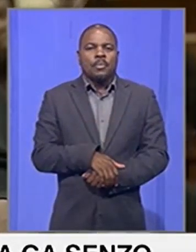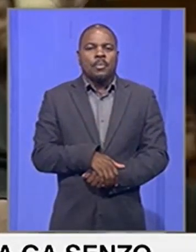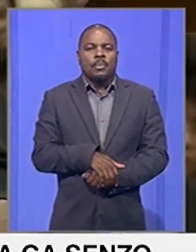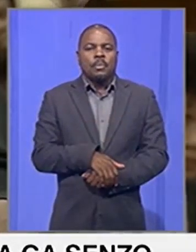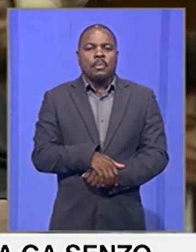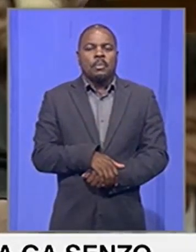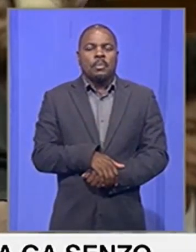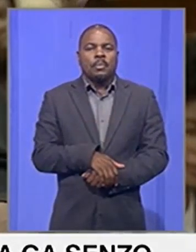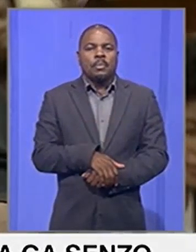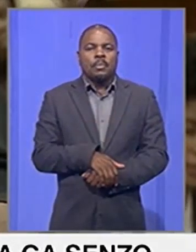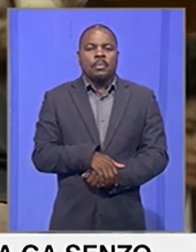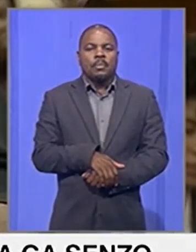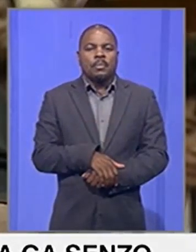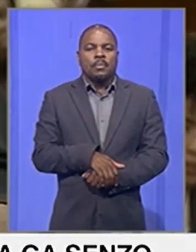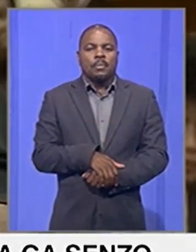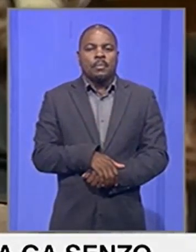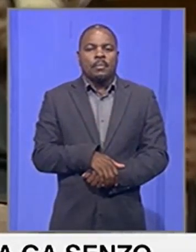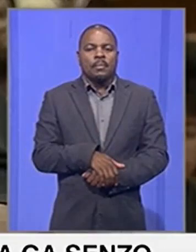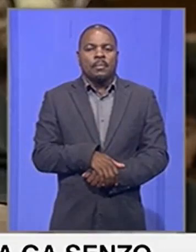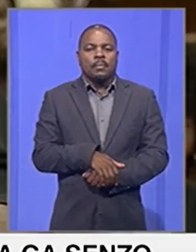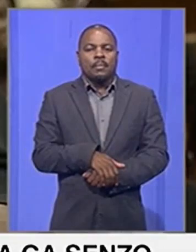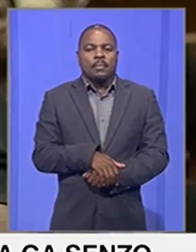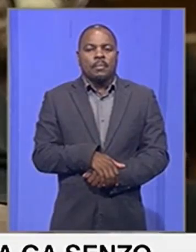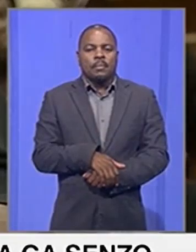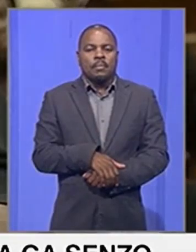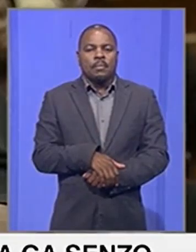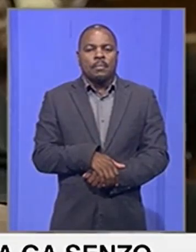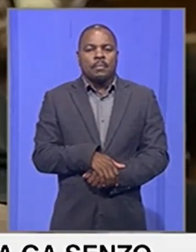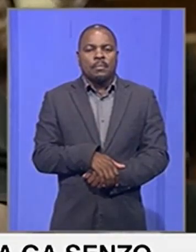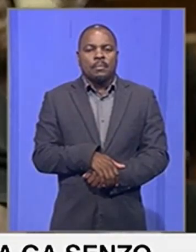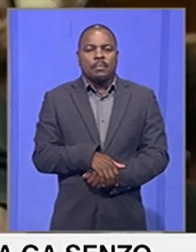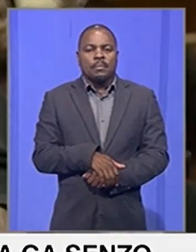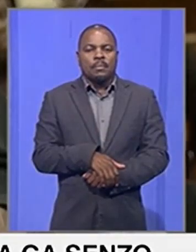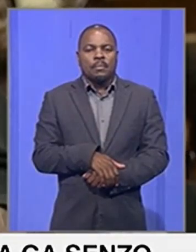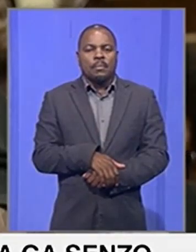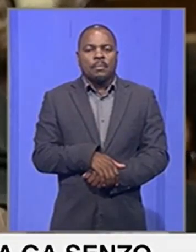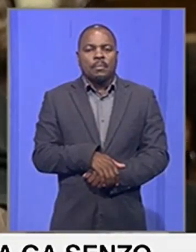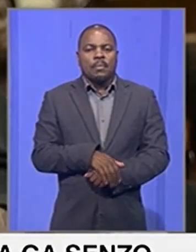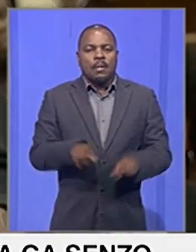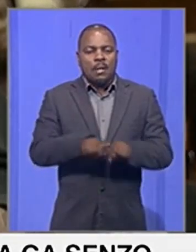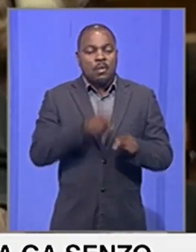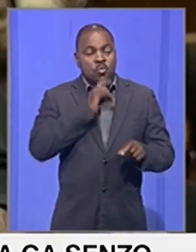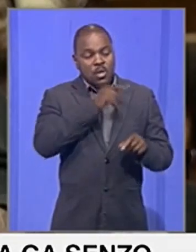And then they started tubing me. What do